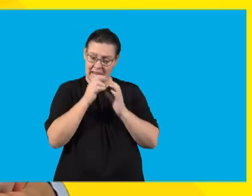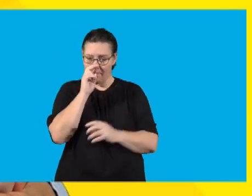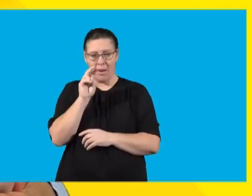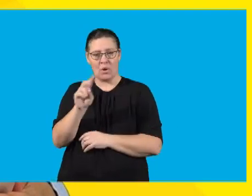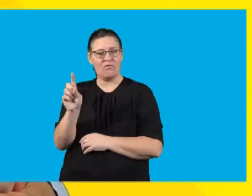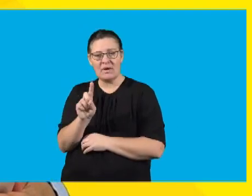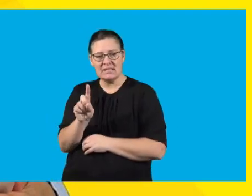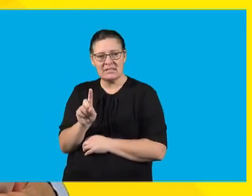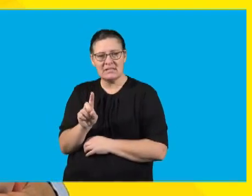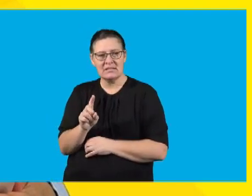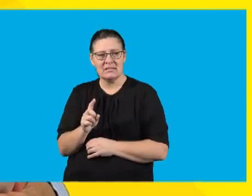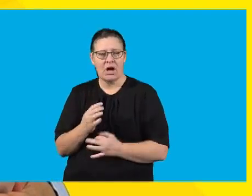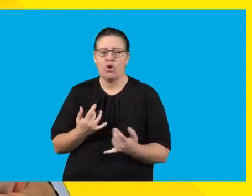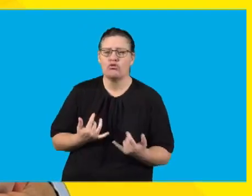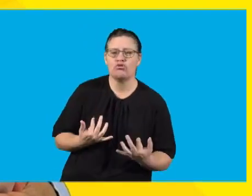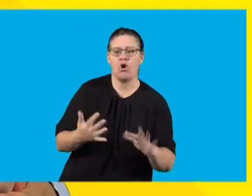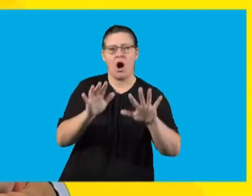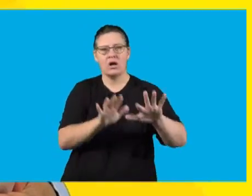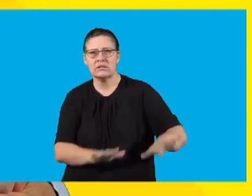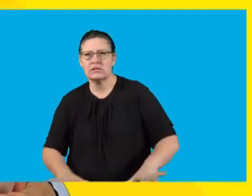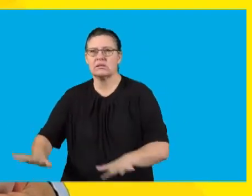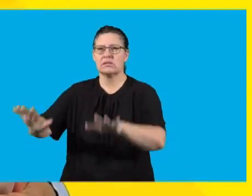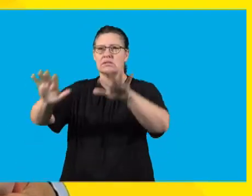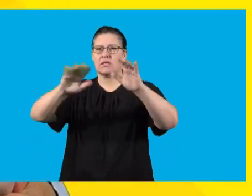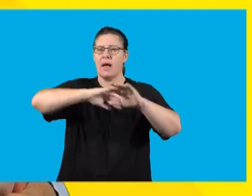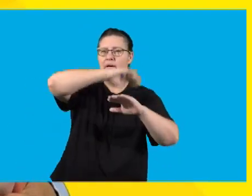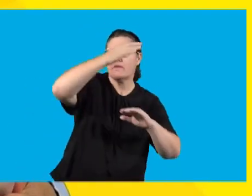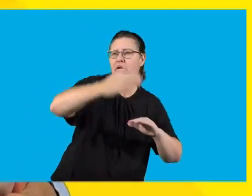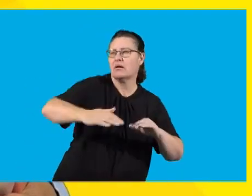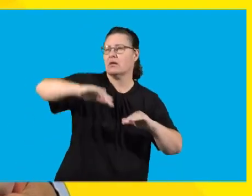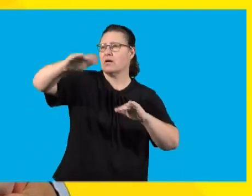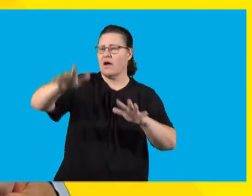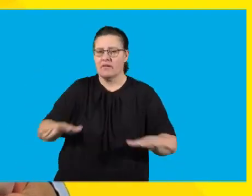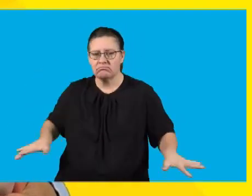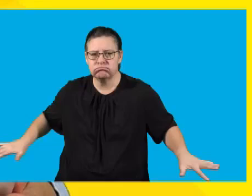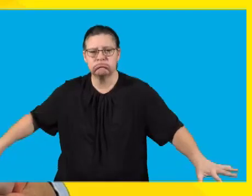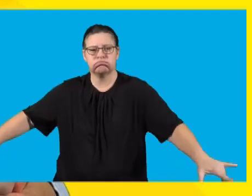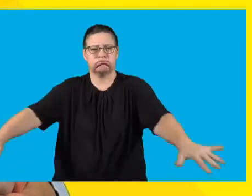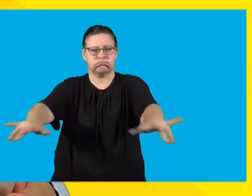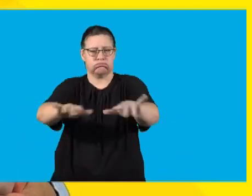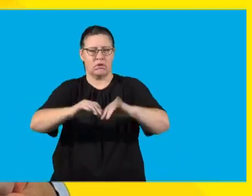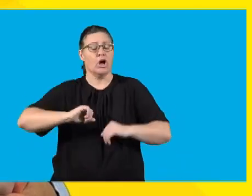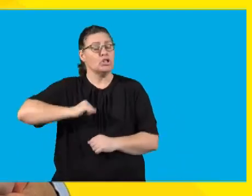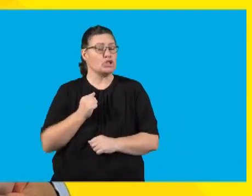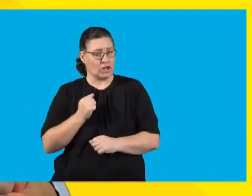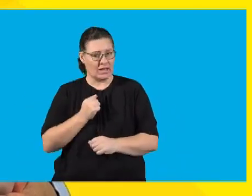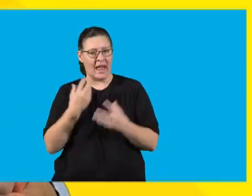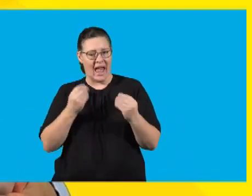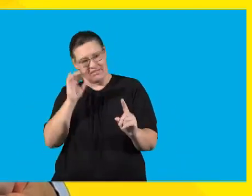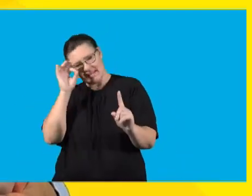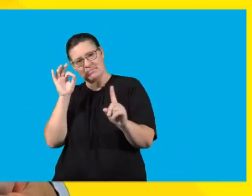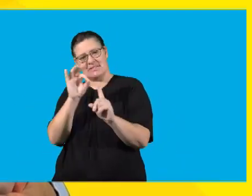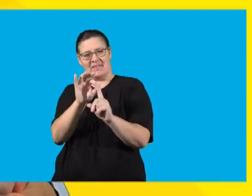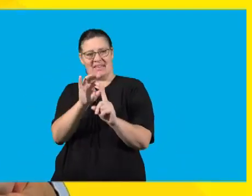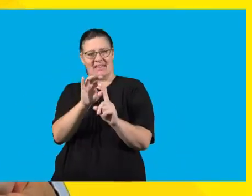what setting am I looking for? I'm looking for grassy lands, I'm looking for plains and fields, all right? So